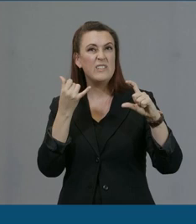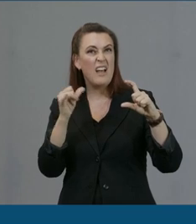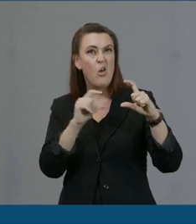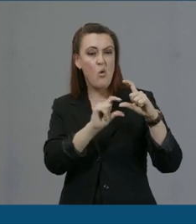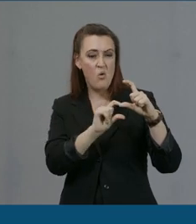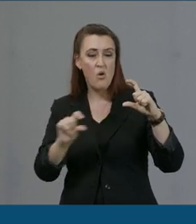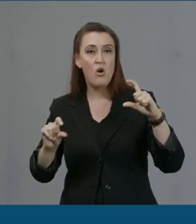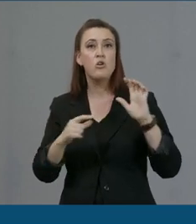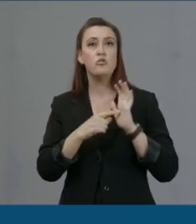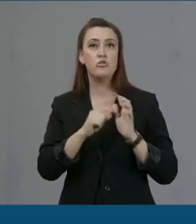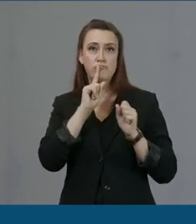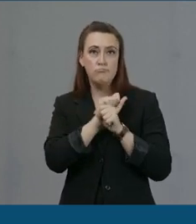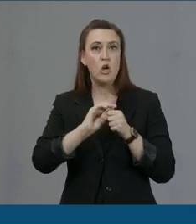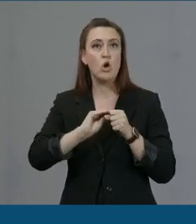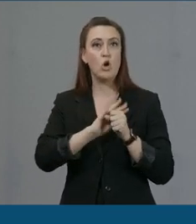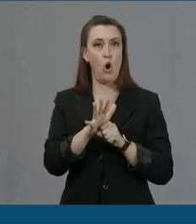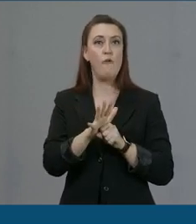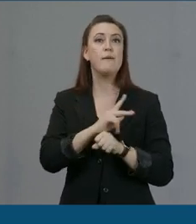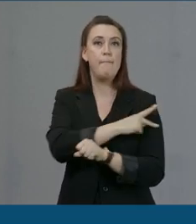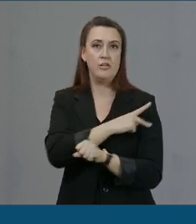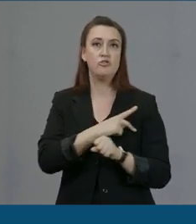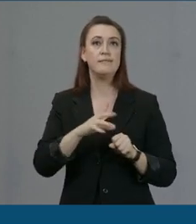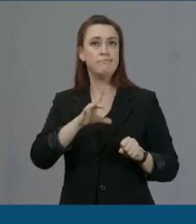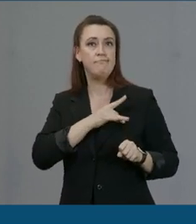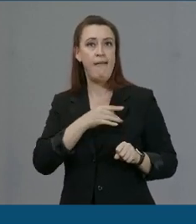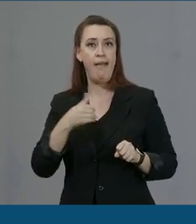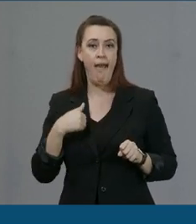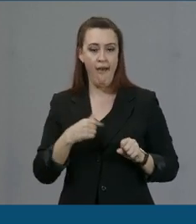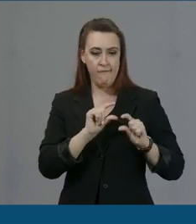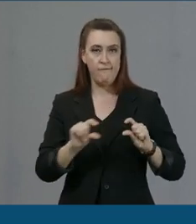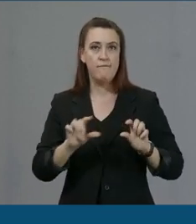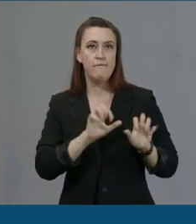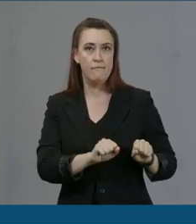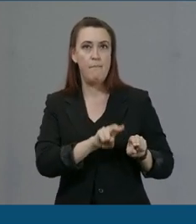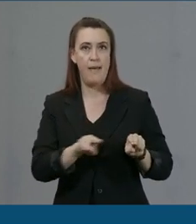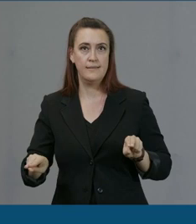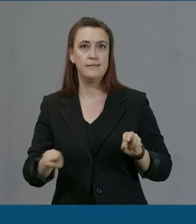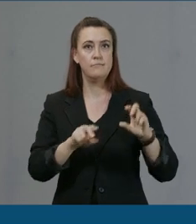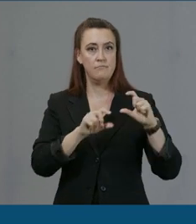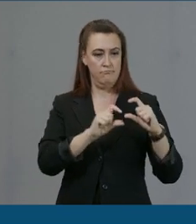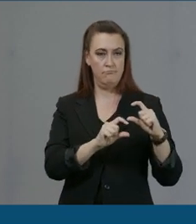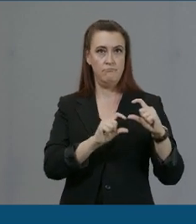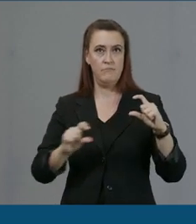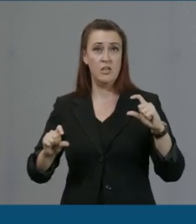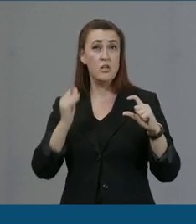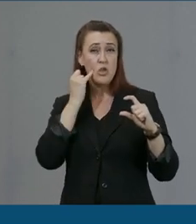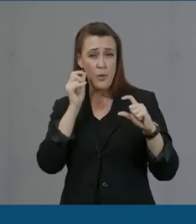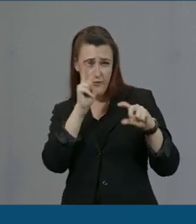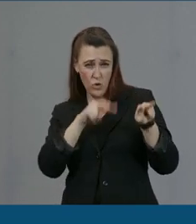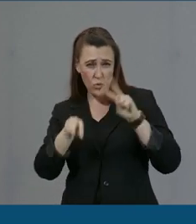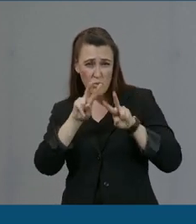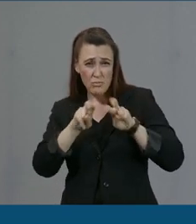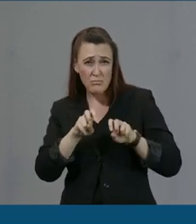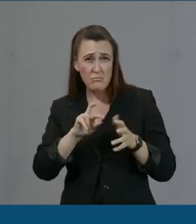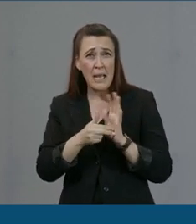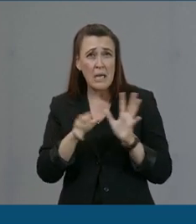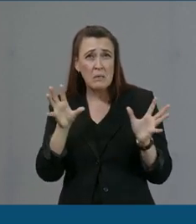represent COVID-19 patients. If you're going to take anything away from this, it would be one, we have hospital